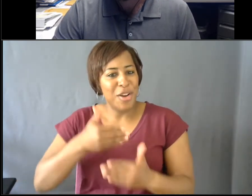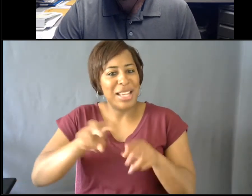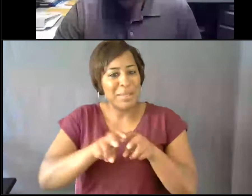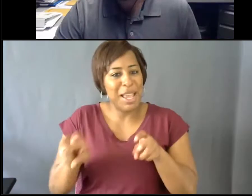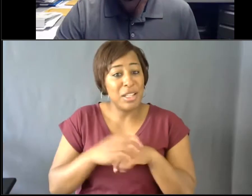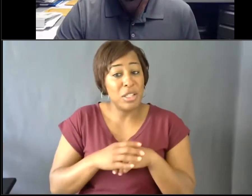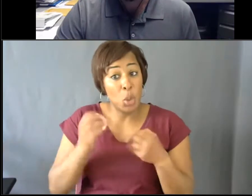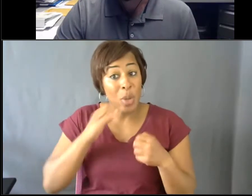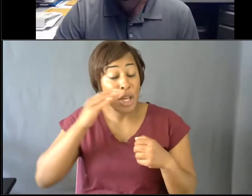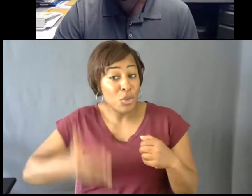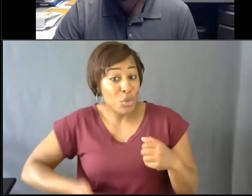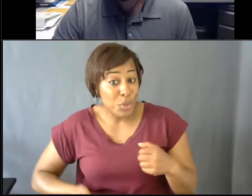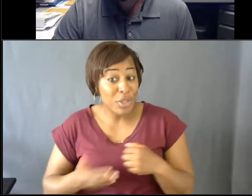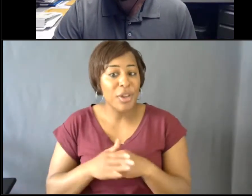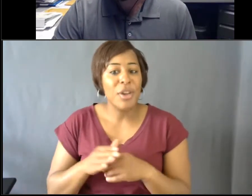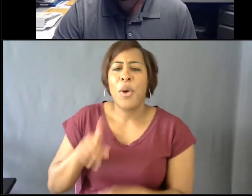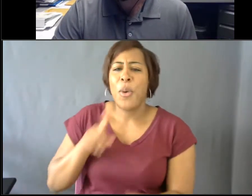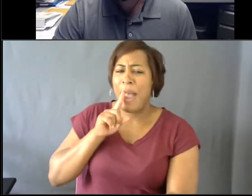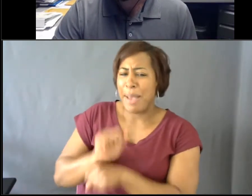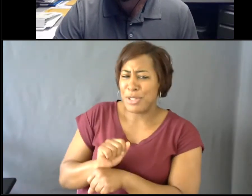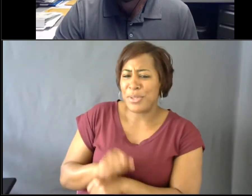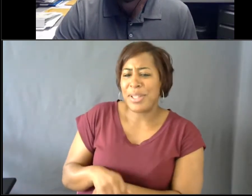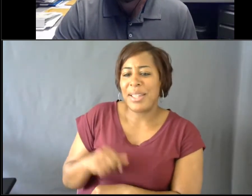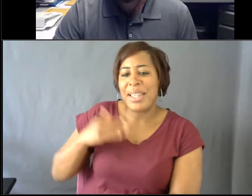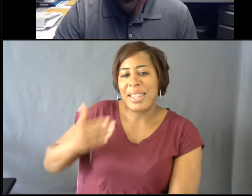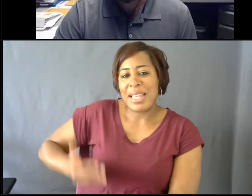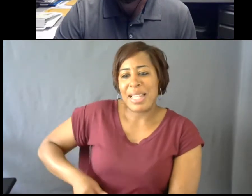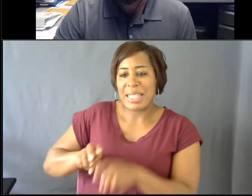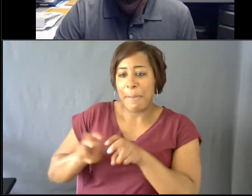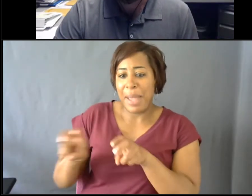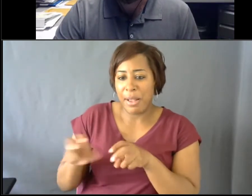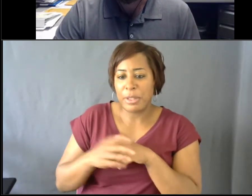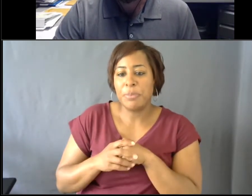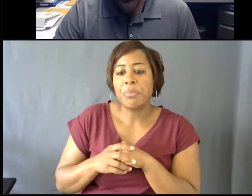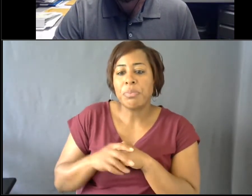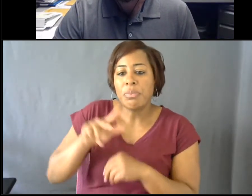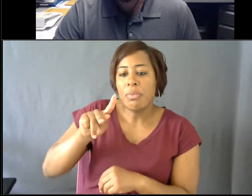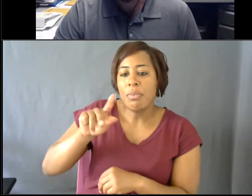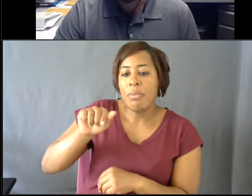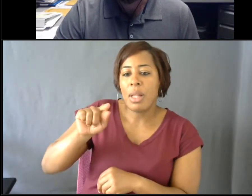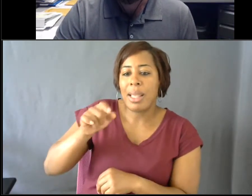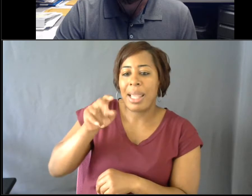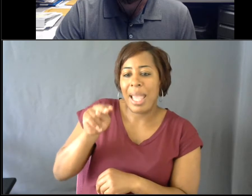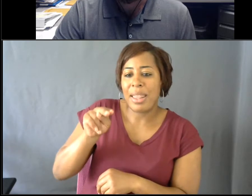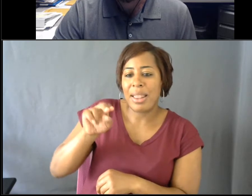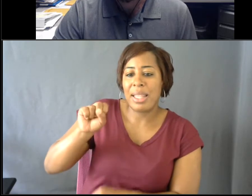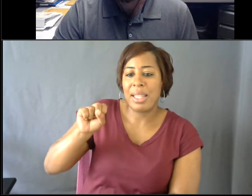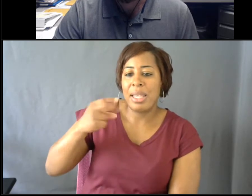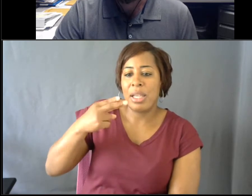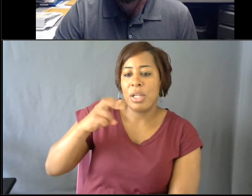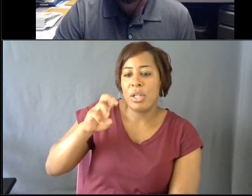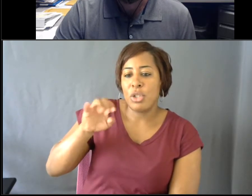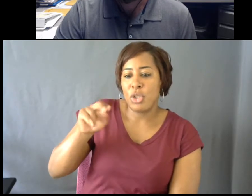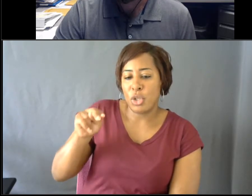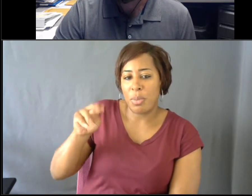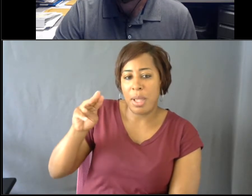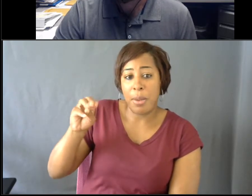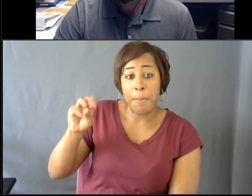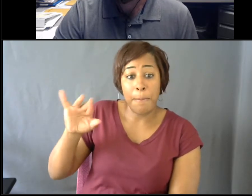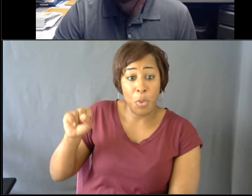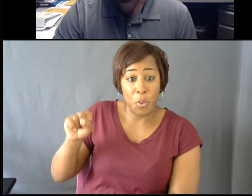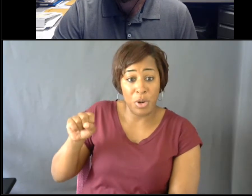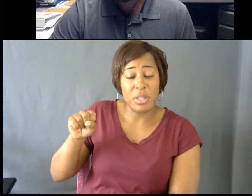Oh, absolutely. So our next panelist is going to be Kathy Sherman-Morris. And so she's with the